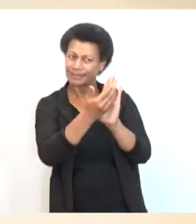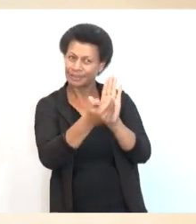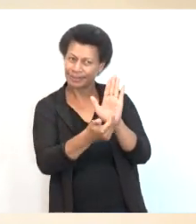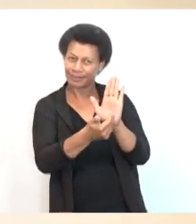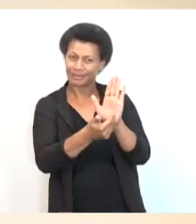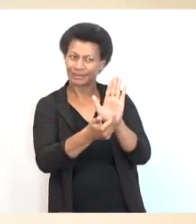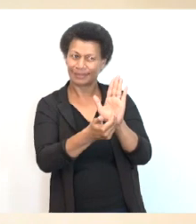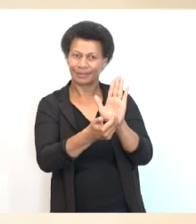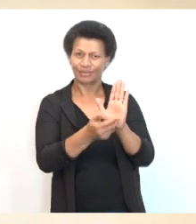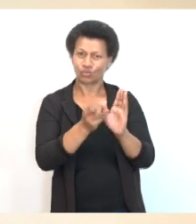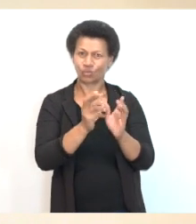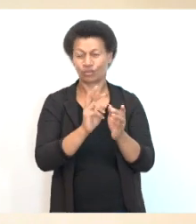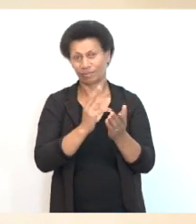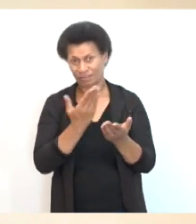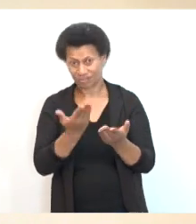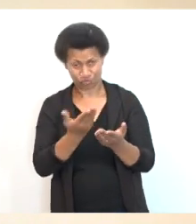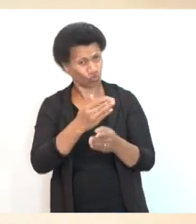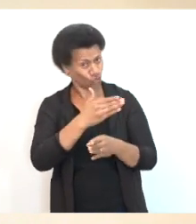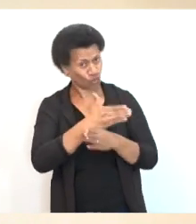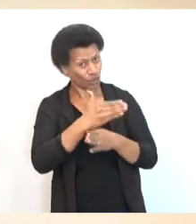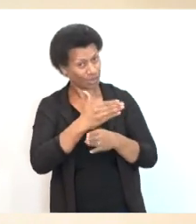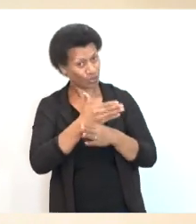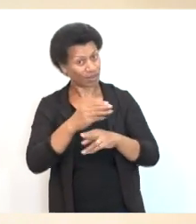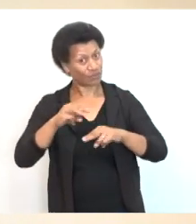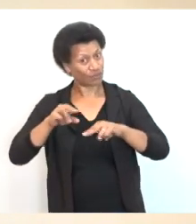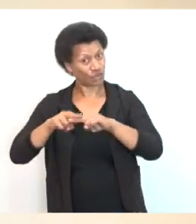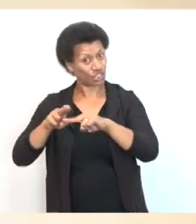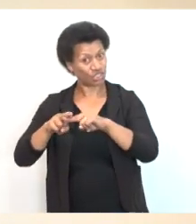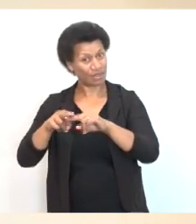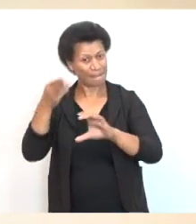outlined clearly to both the two entities.